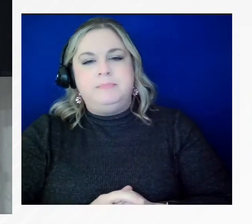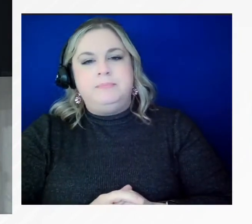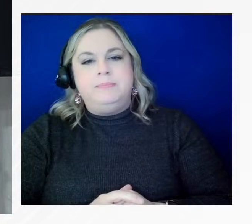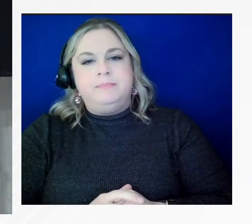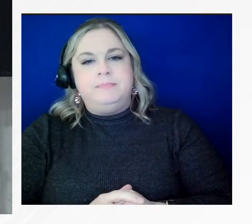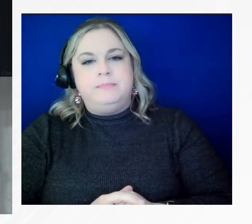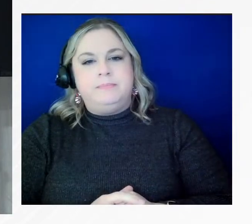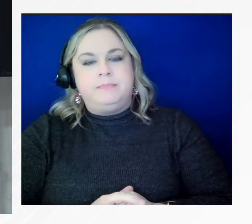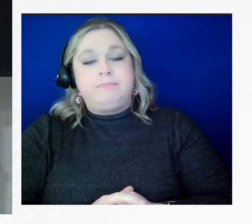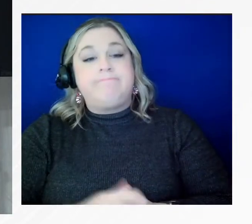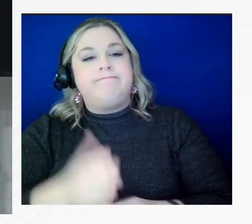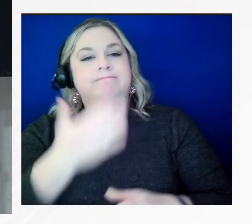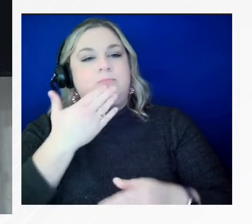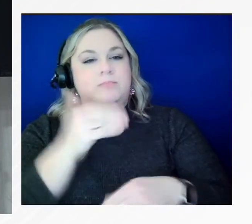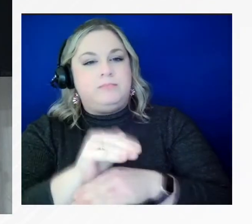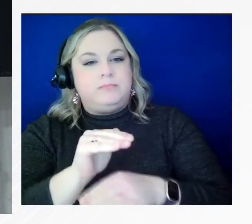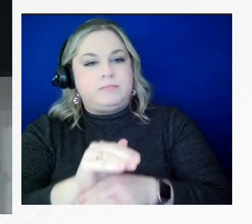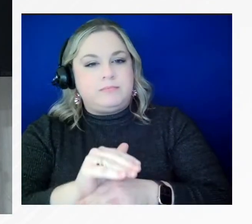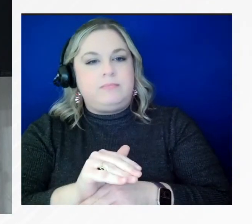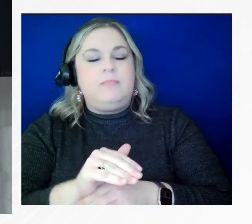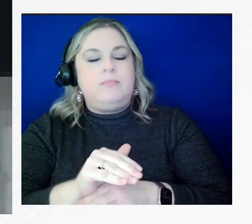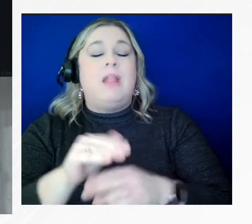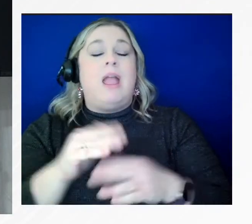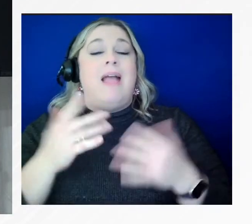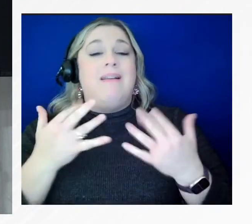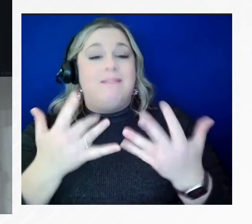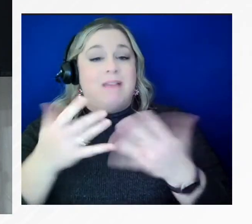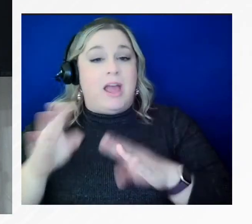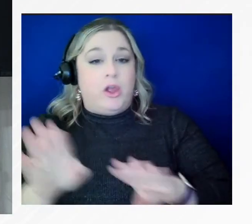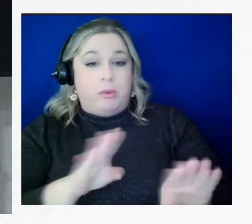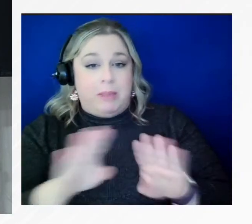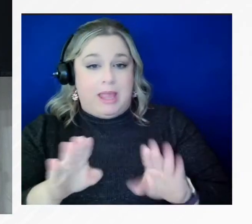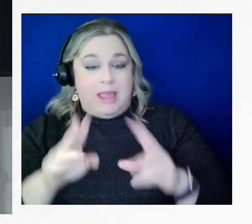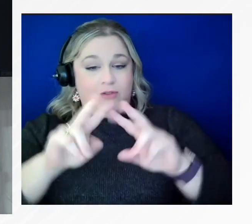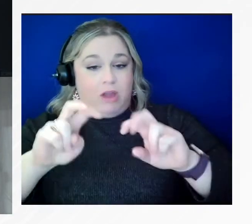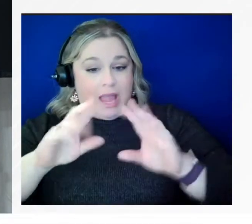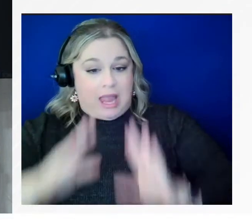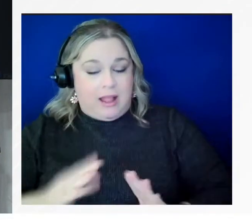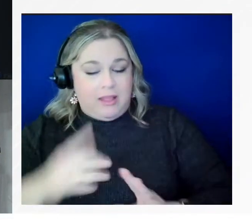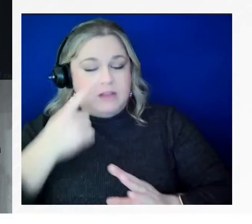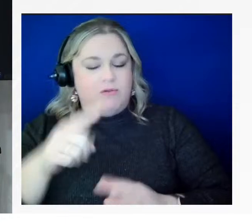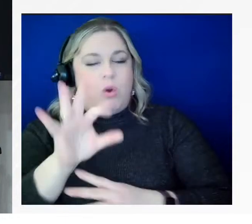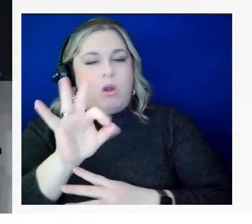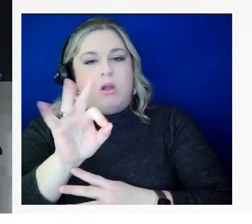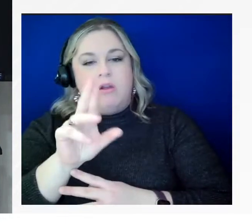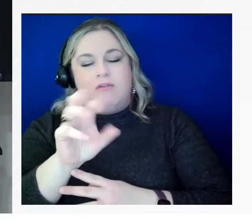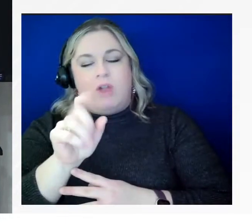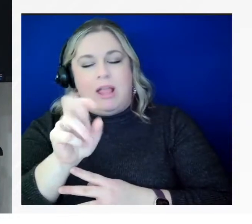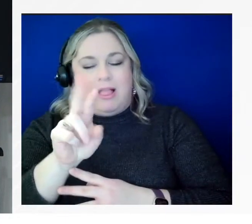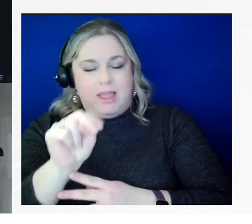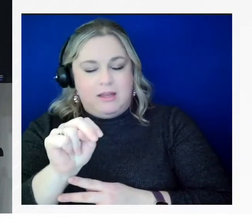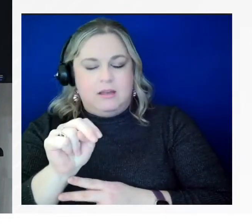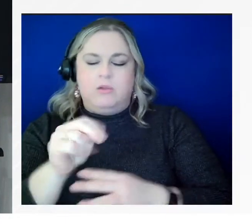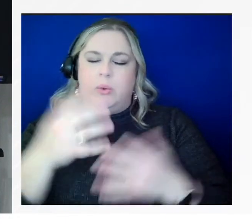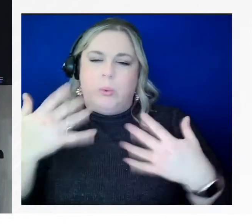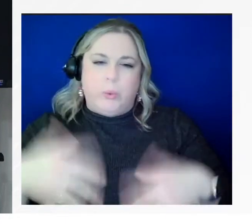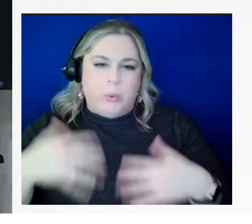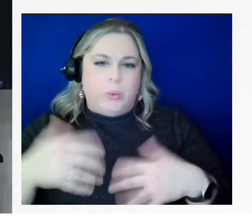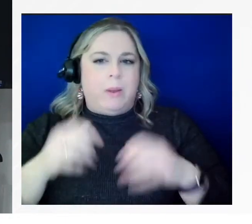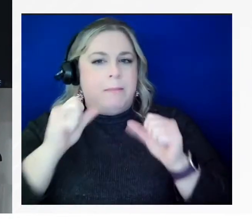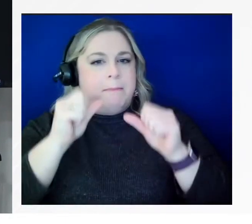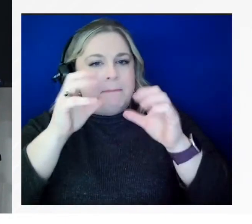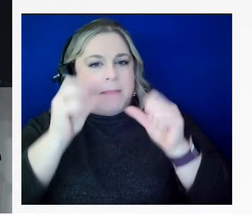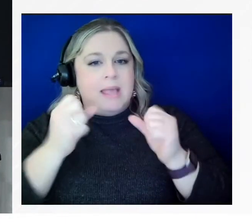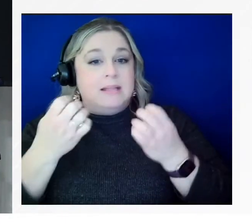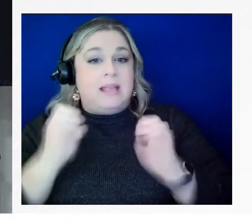Good evening, Jan Smoots, Fire Behavior Analyst for the Franklin incident. With all the excellent efforts from the firefighters in their